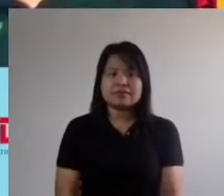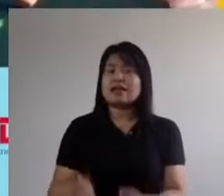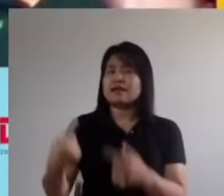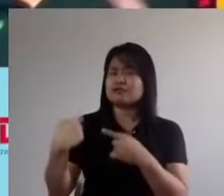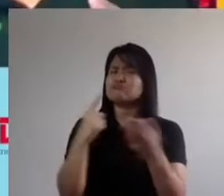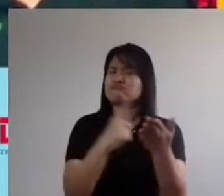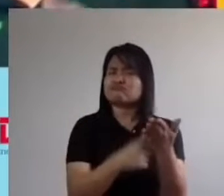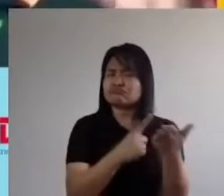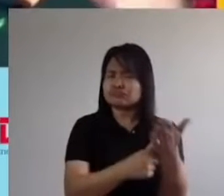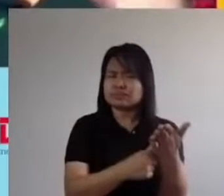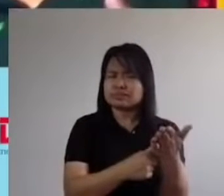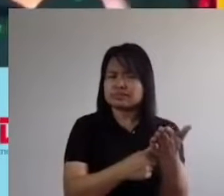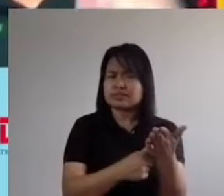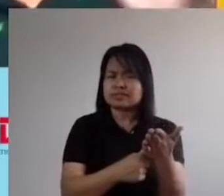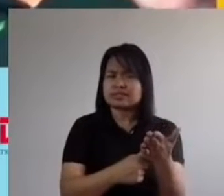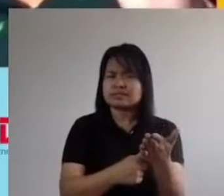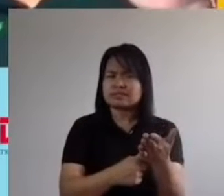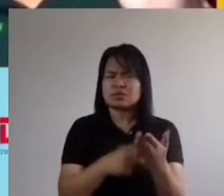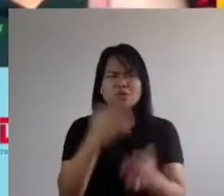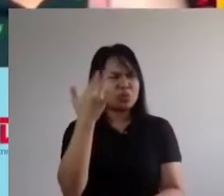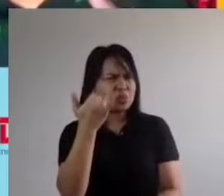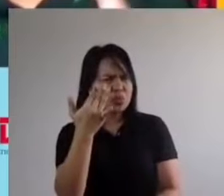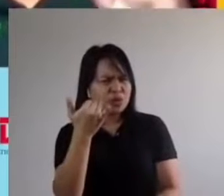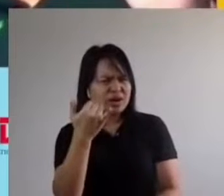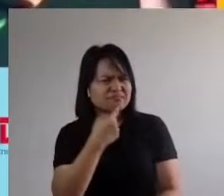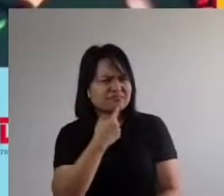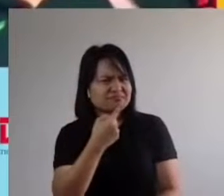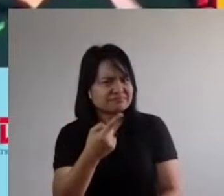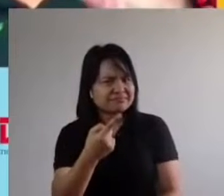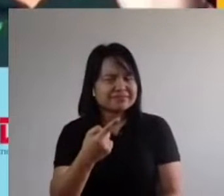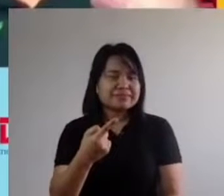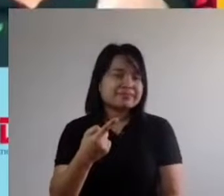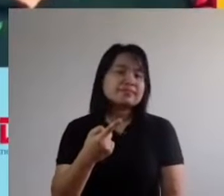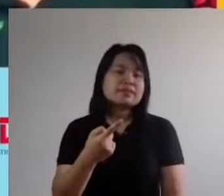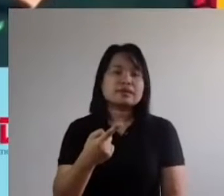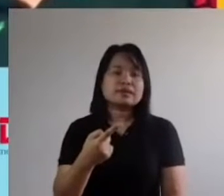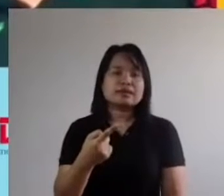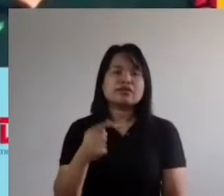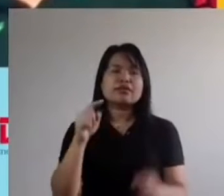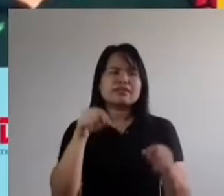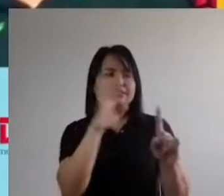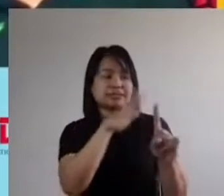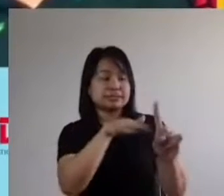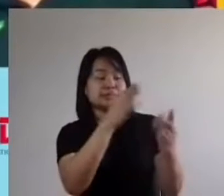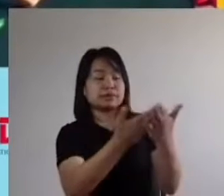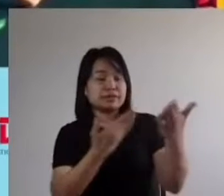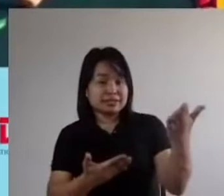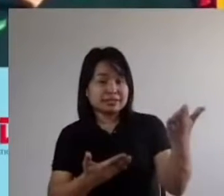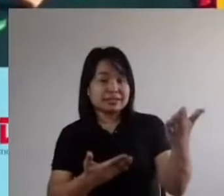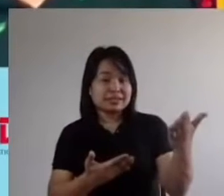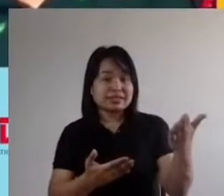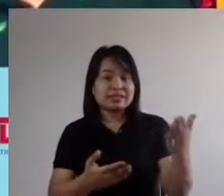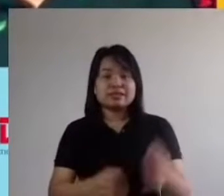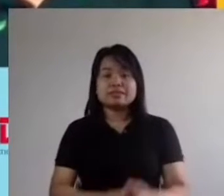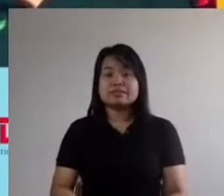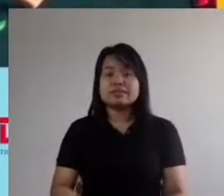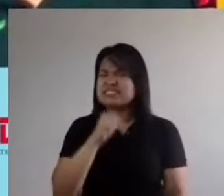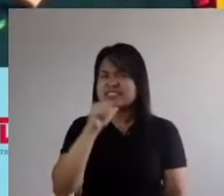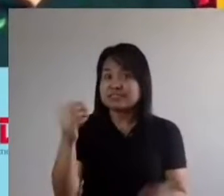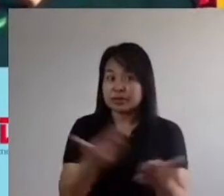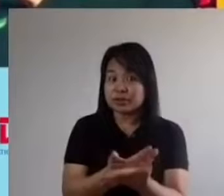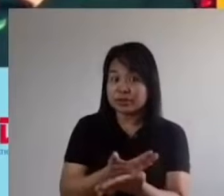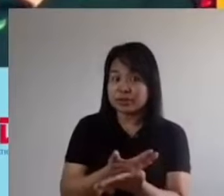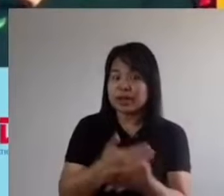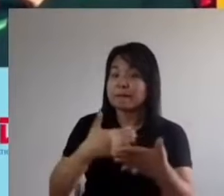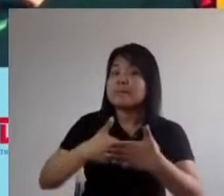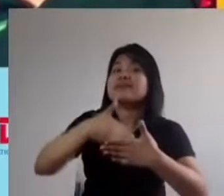details why I mentioned that this indicator for this school year is not new. So for my next slide,